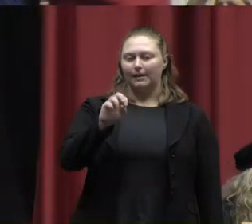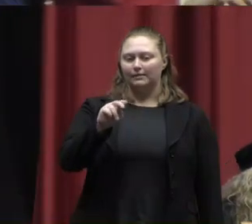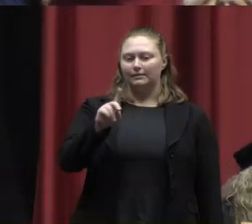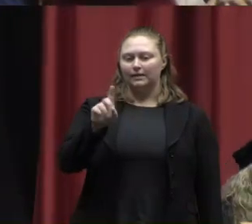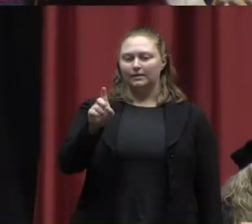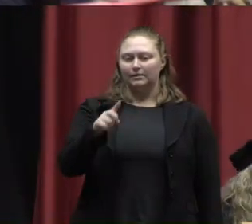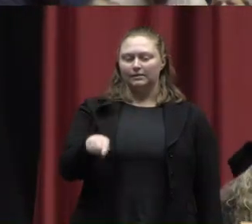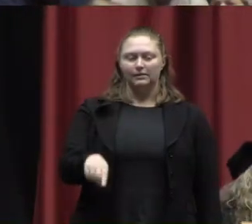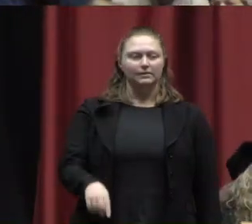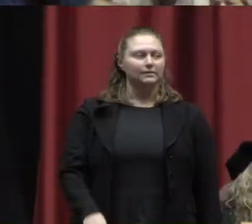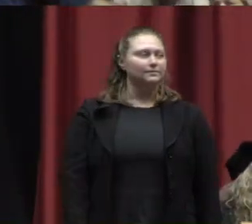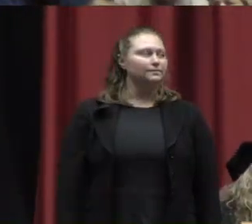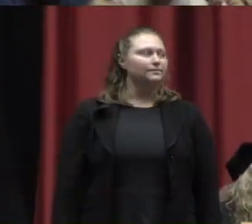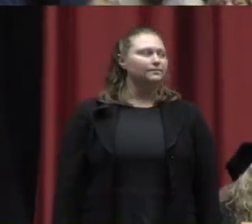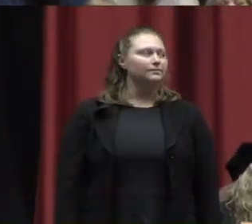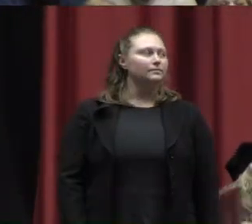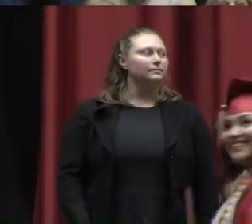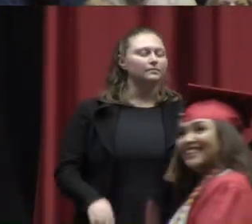Tucker Morris.